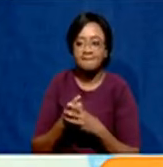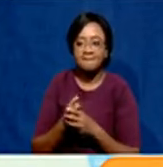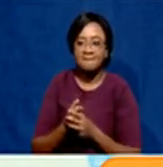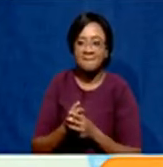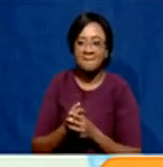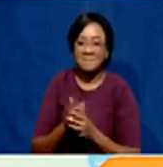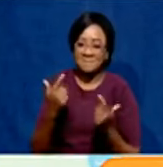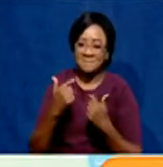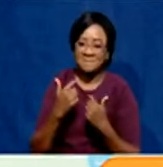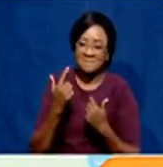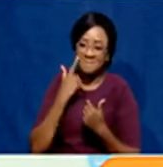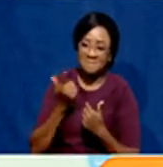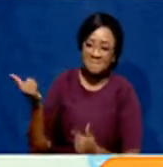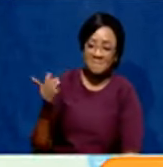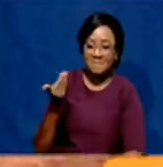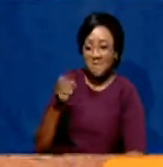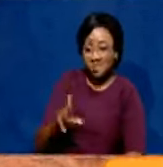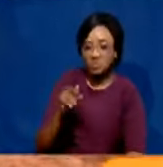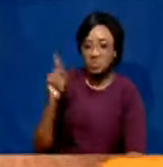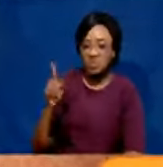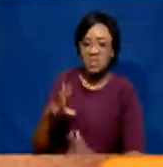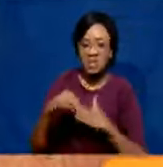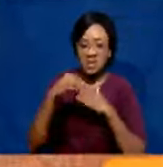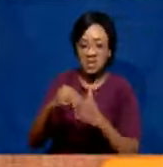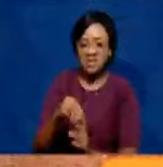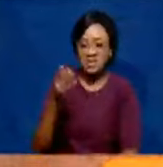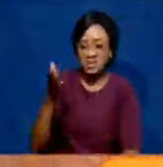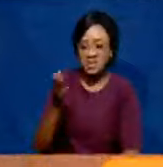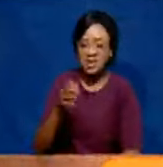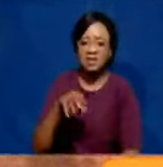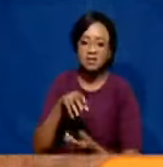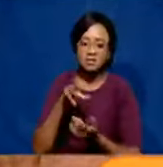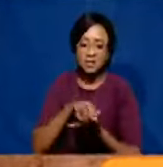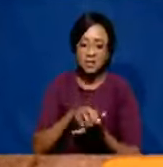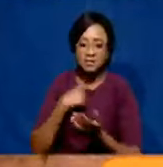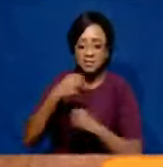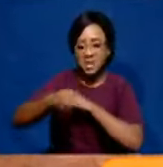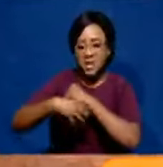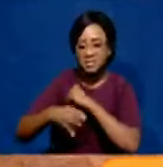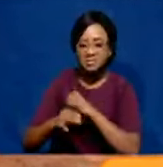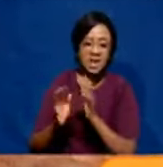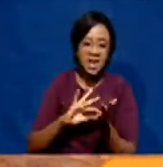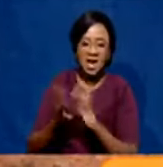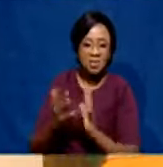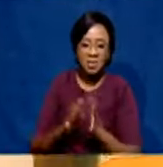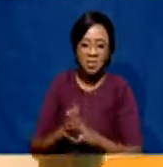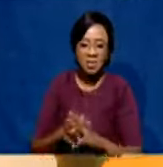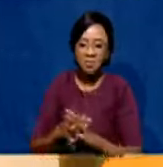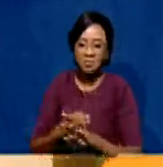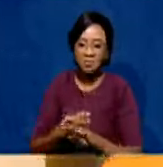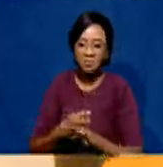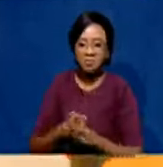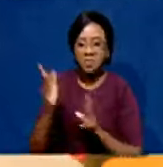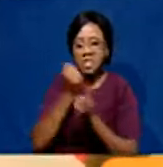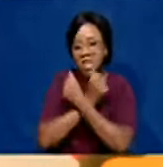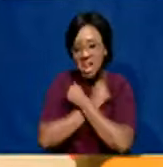read a lot and... Dr. Oduor, who was the lead pathologist in the Shakahola massacre, shared some light moments away from work. His love